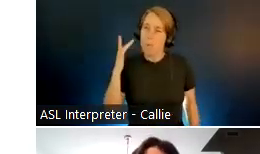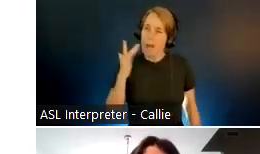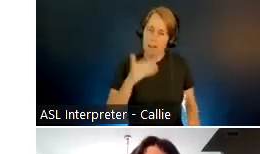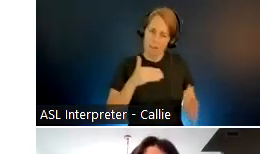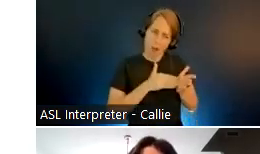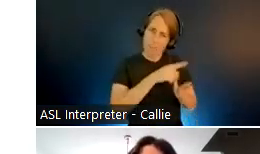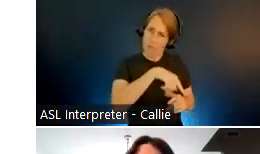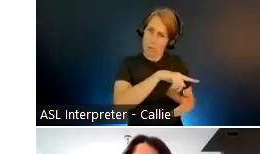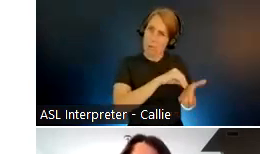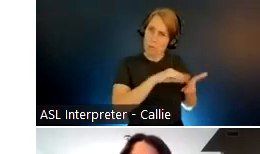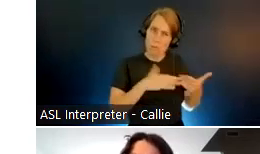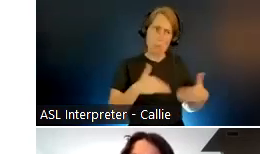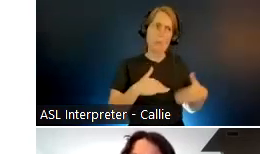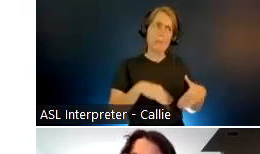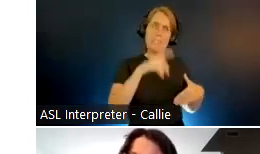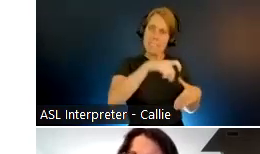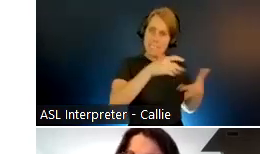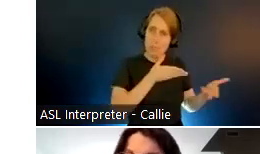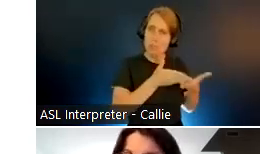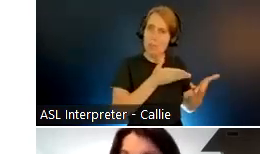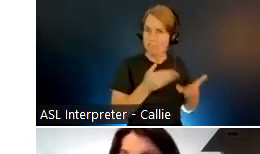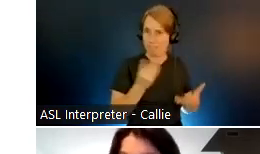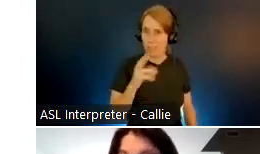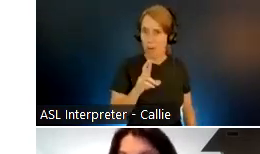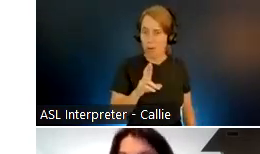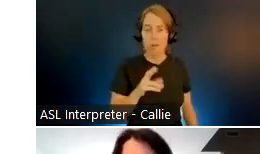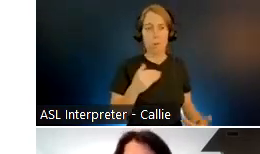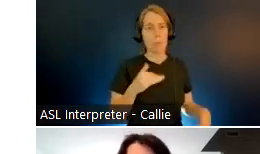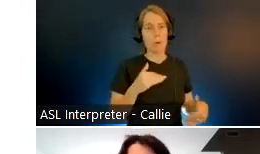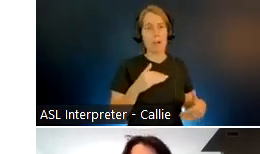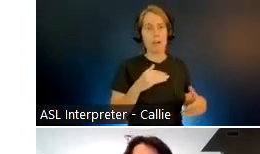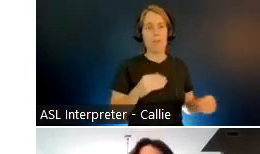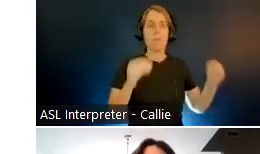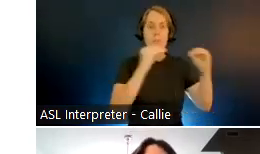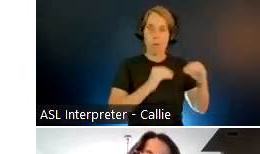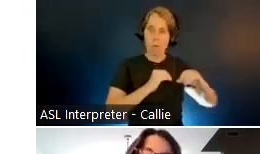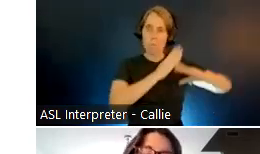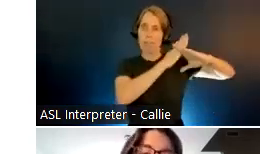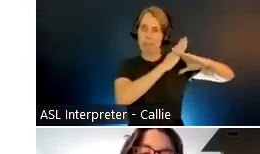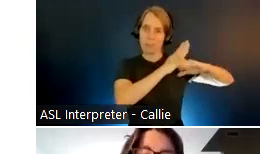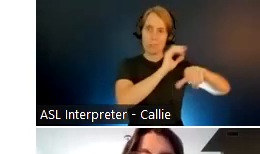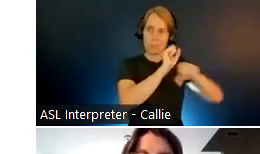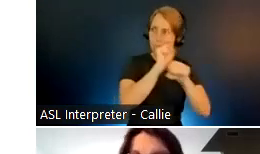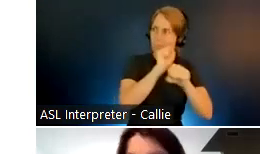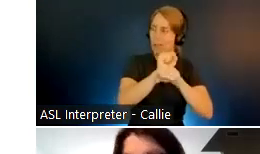rehab services the most. They have usually more significant barriers to employment, and those services